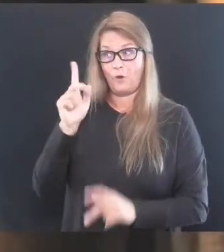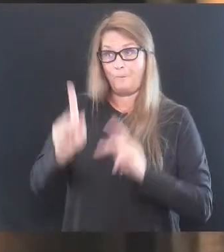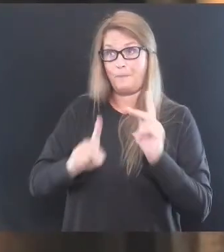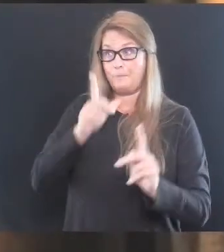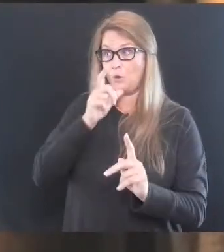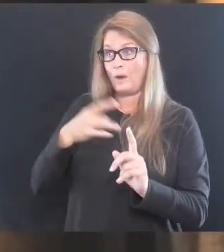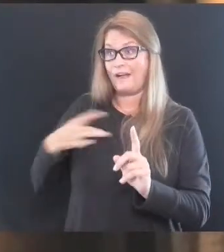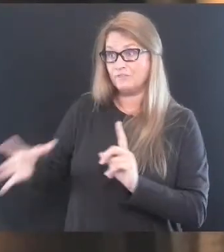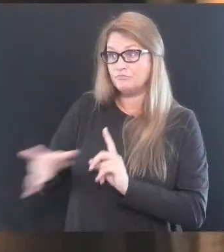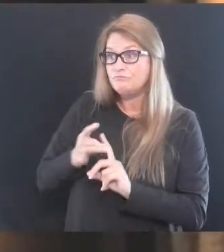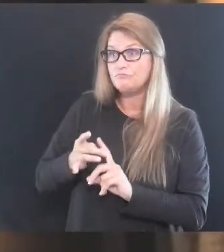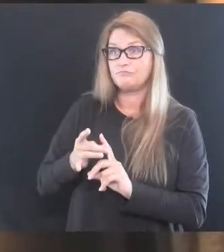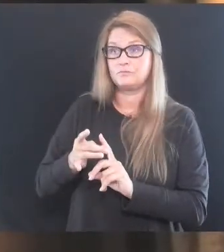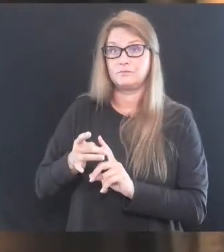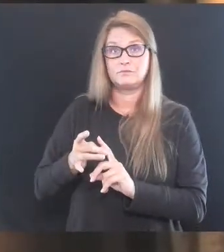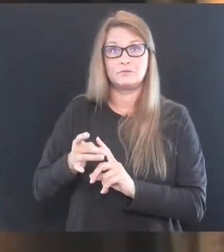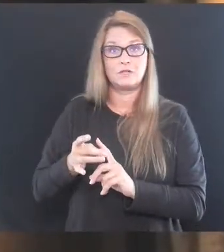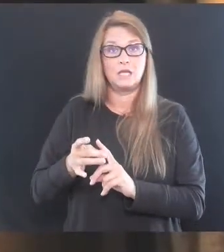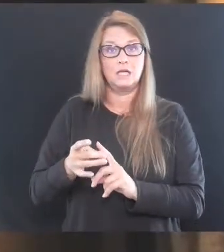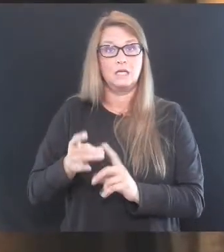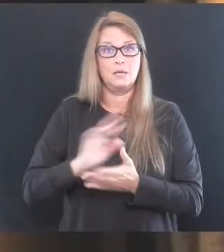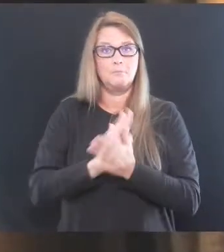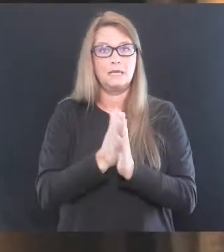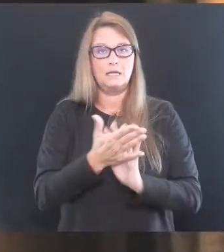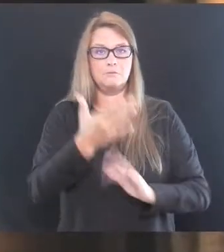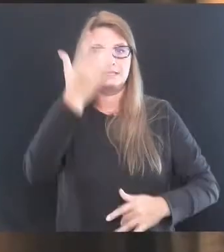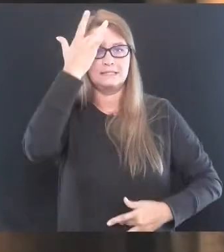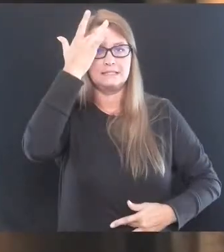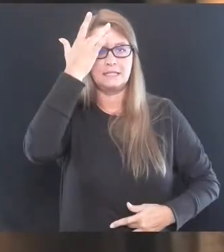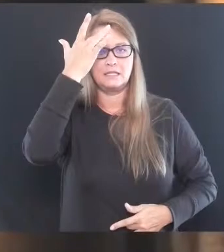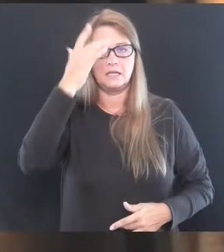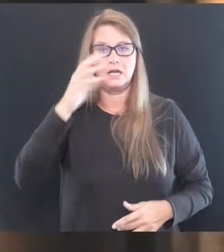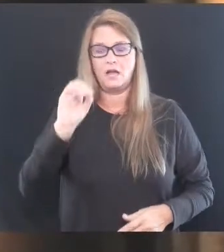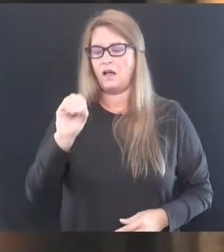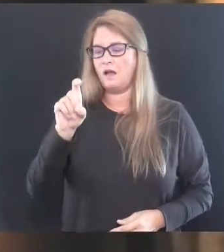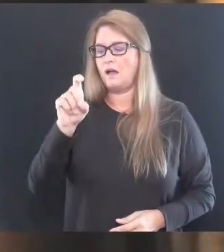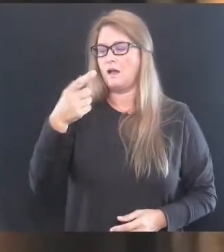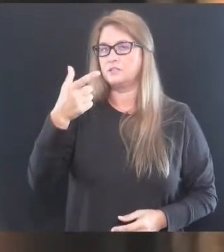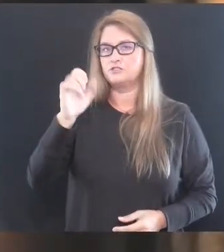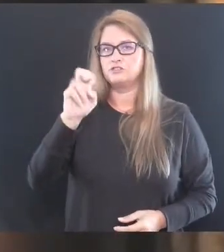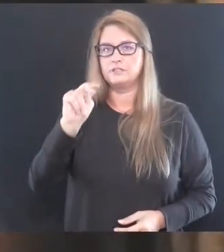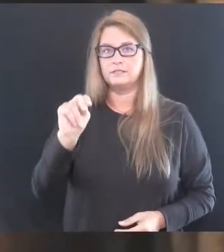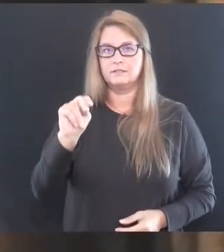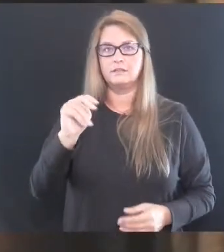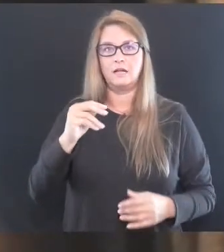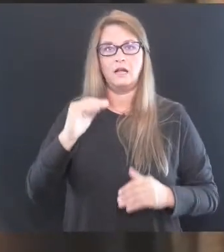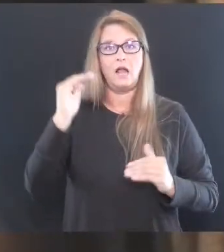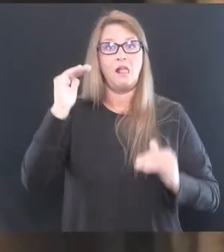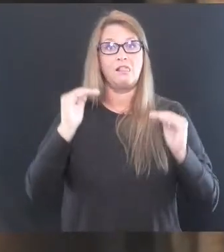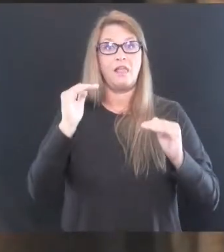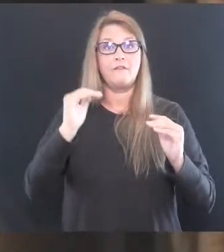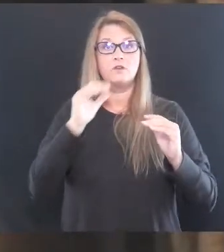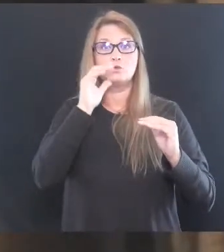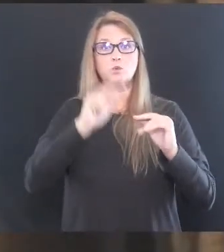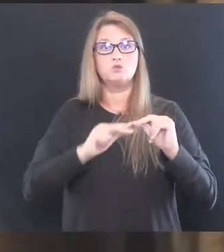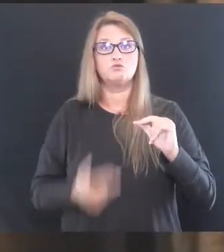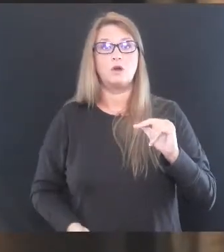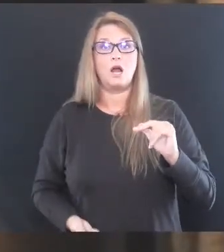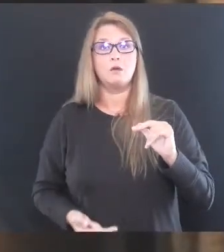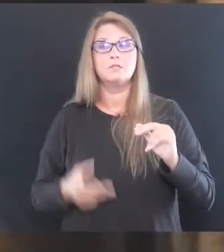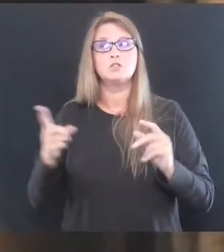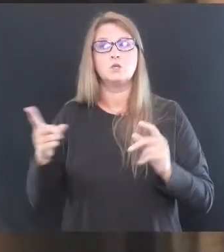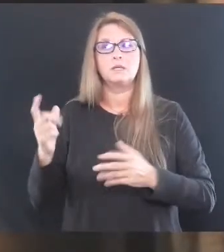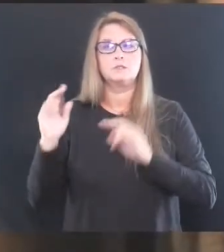or exposed get symptoms and have their oxygen levels drop down, reduces hospitalizations by up to